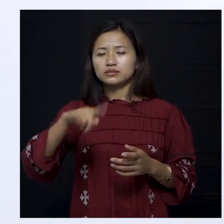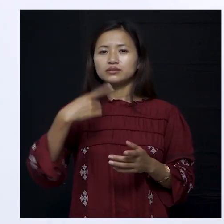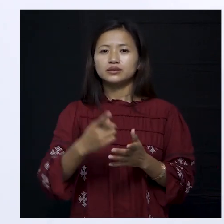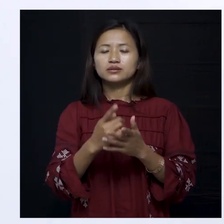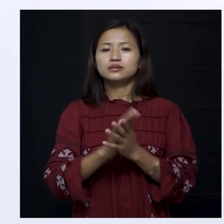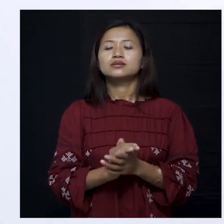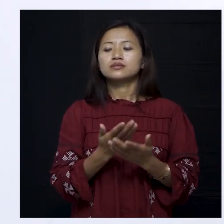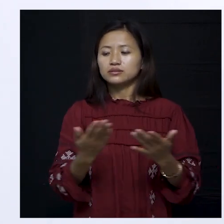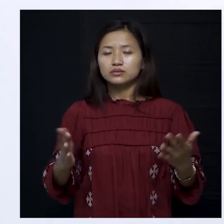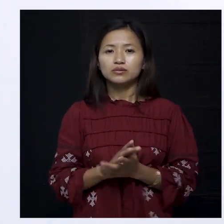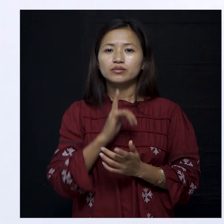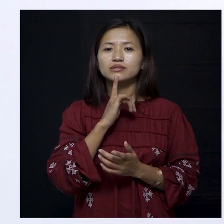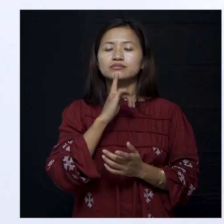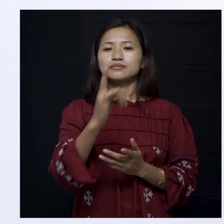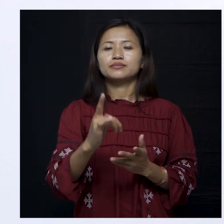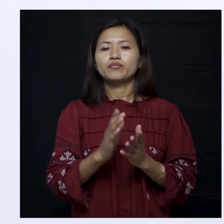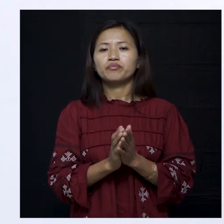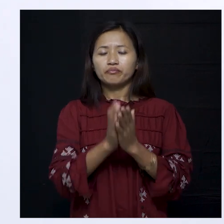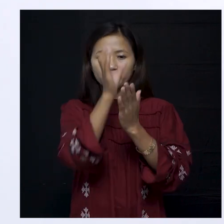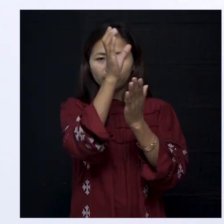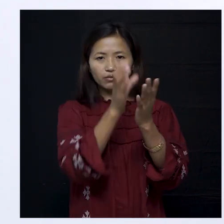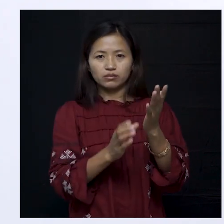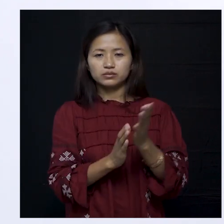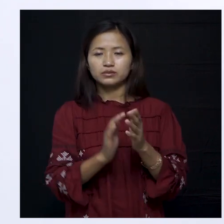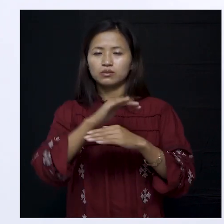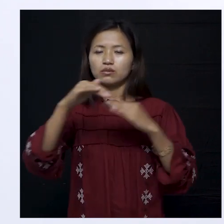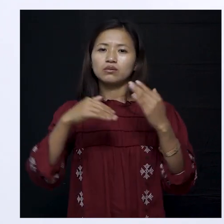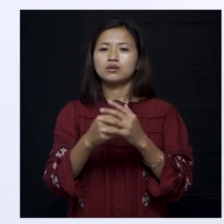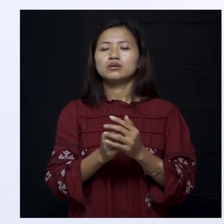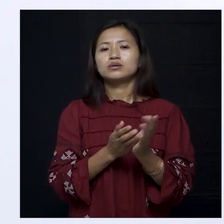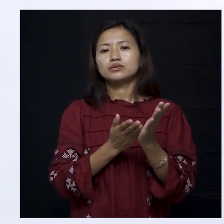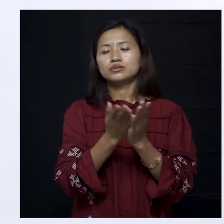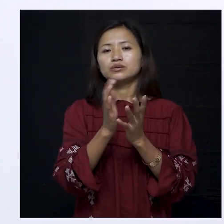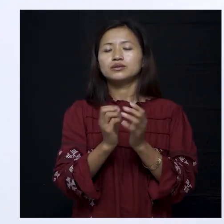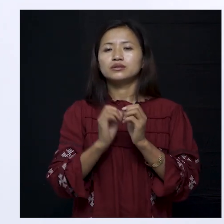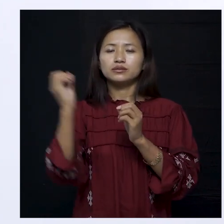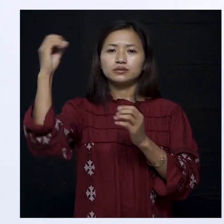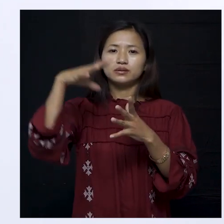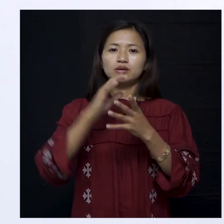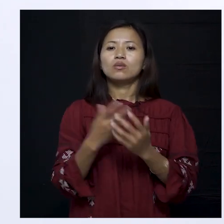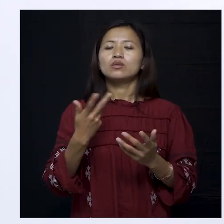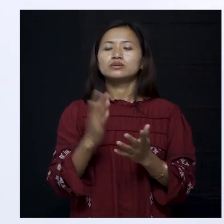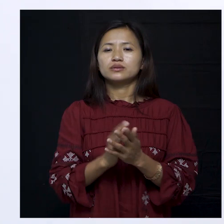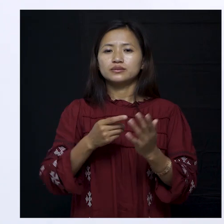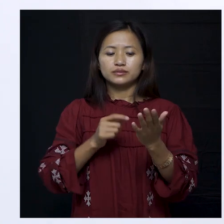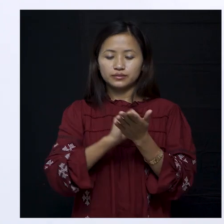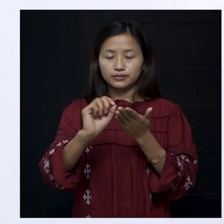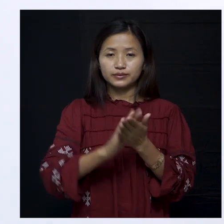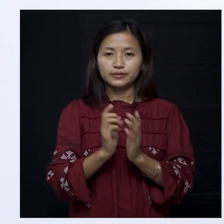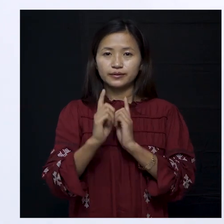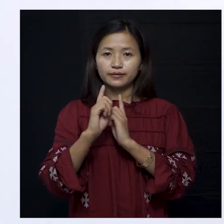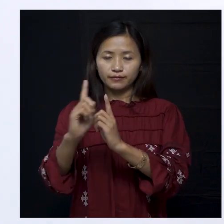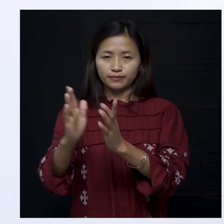introduction, which will bear all the points, which will throw the light on what you are going to write about in the